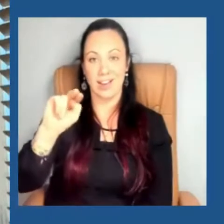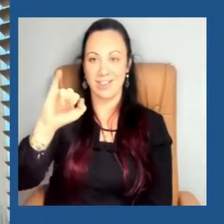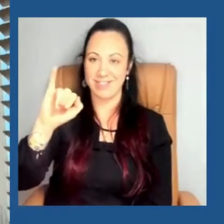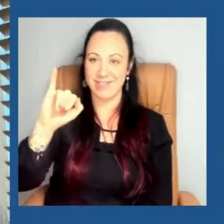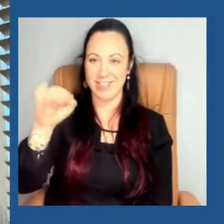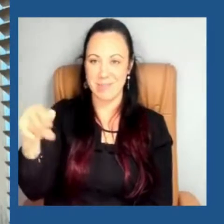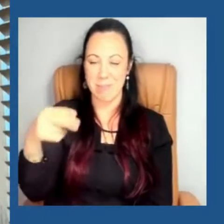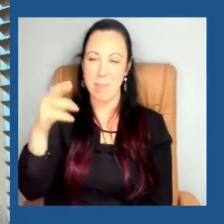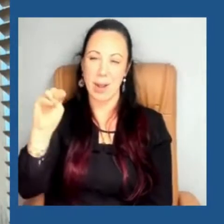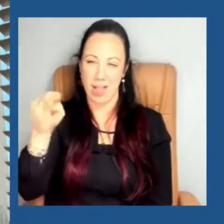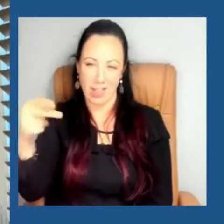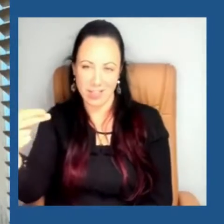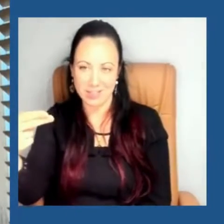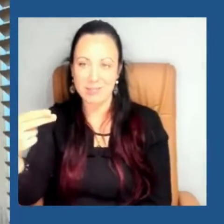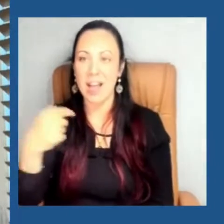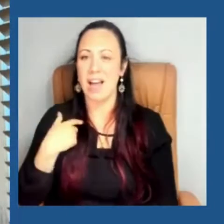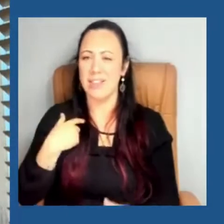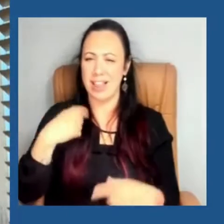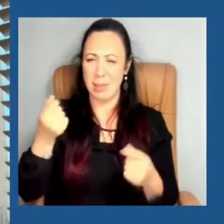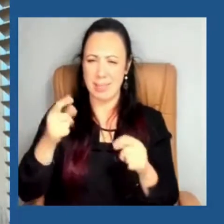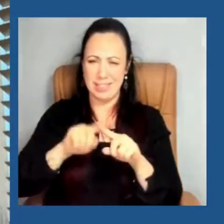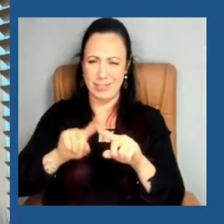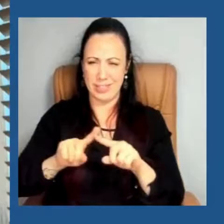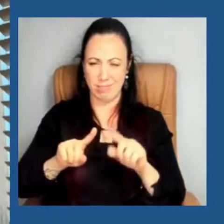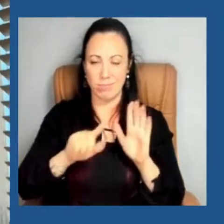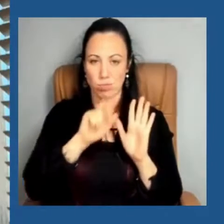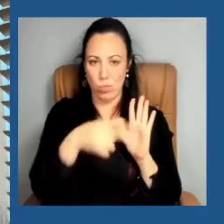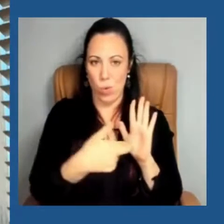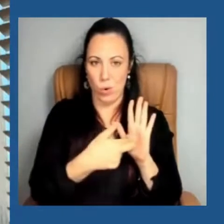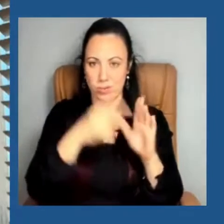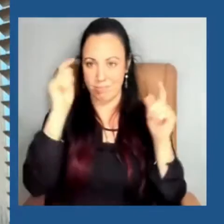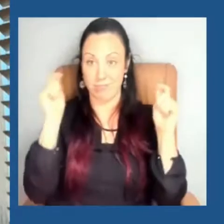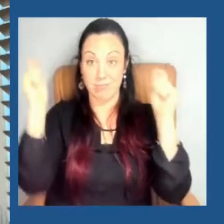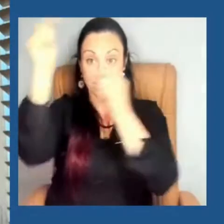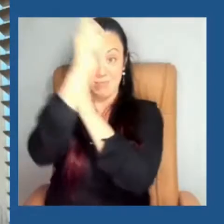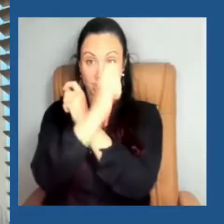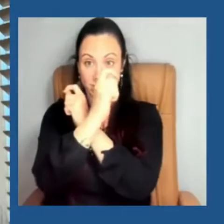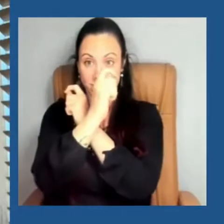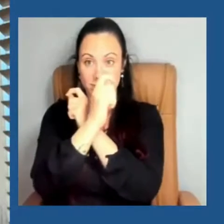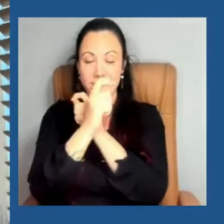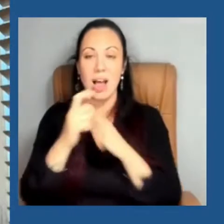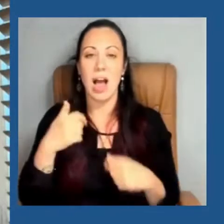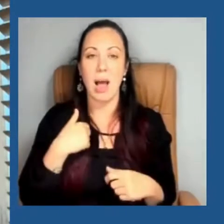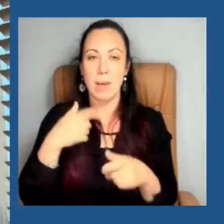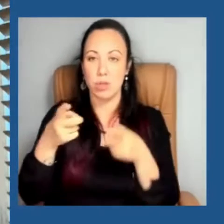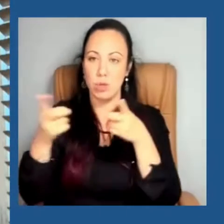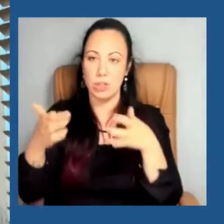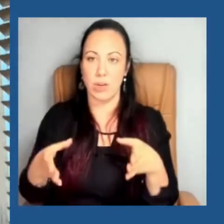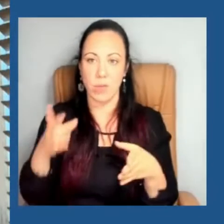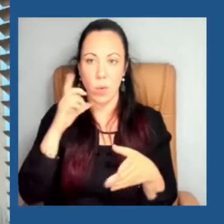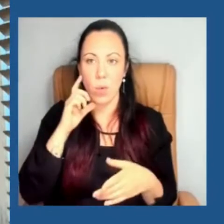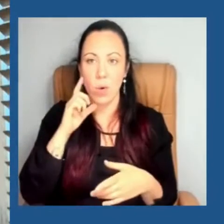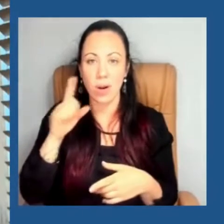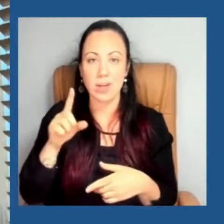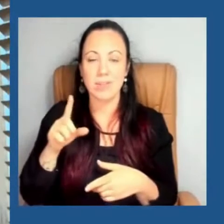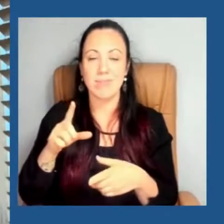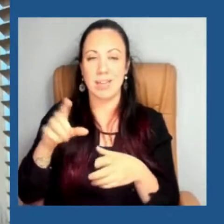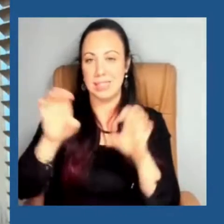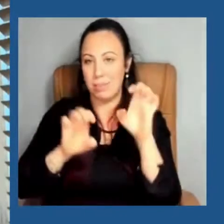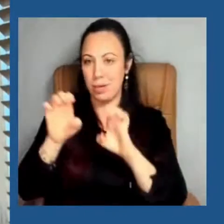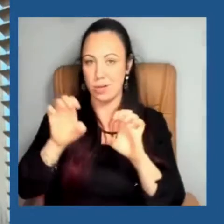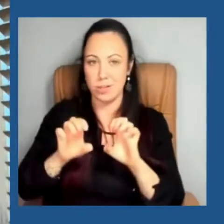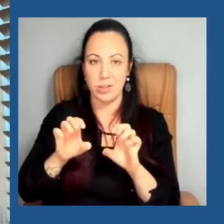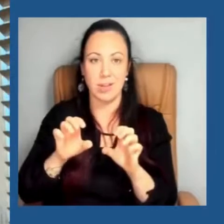I wear a couple of different hats. I'm the director of the Non-Invasive Neuromodulation Unit in the Experimental Therapeutics and